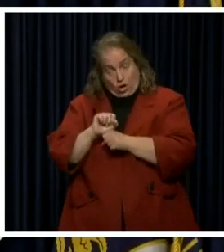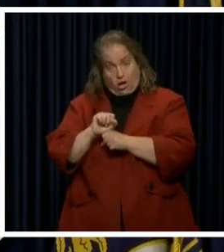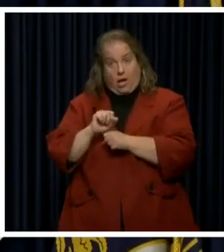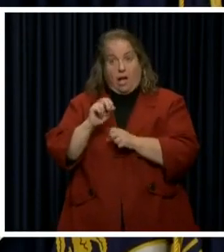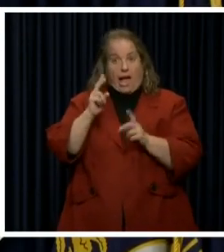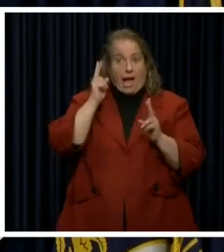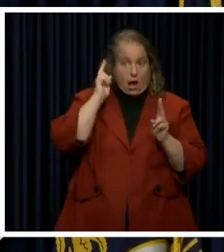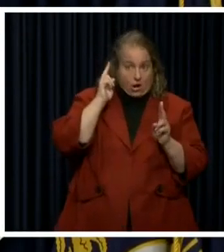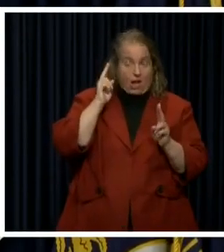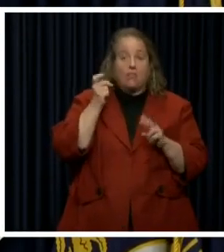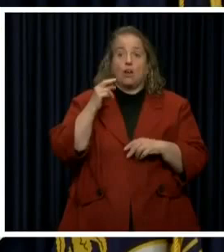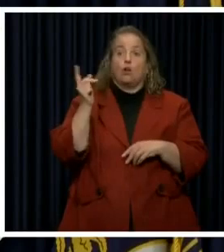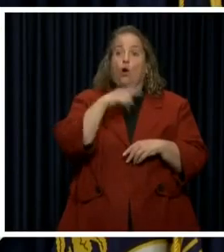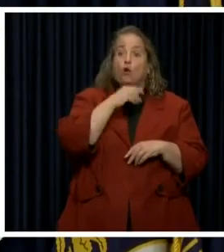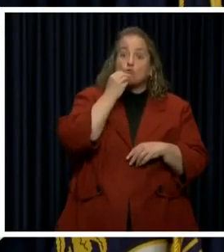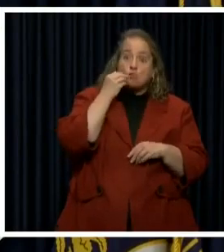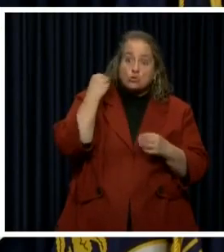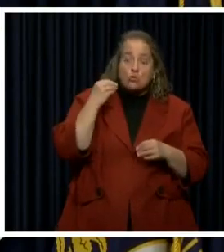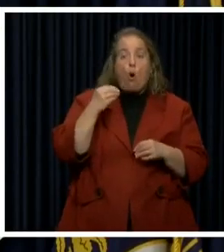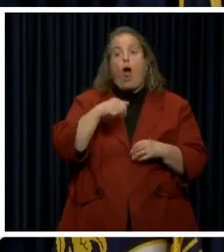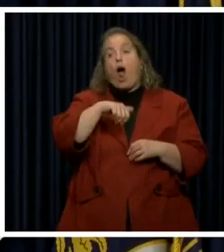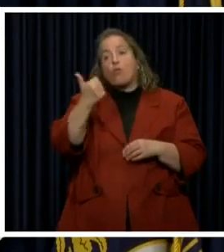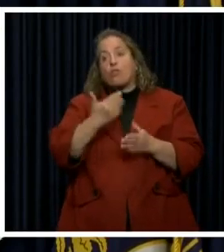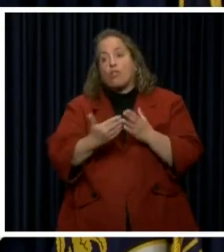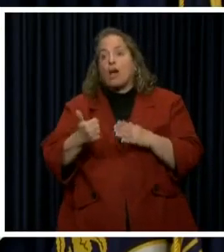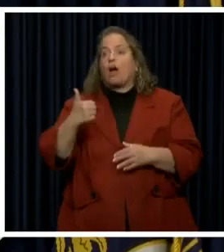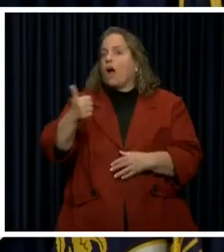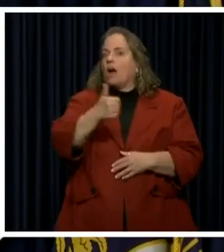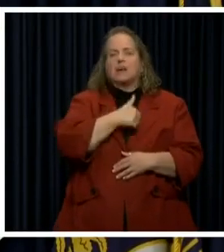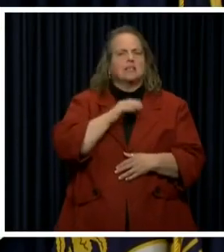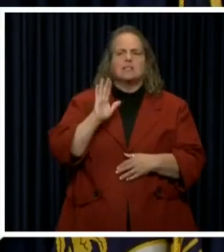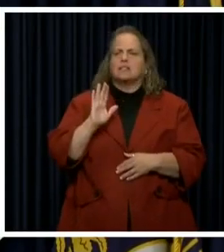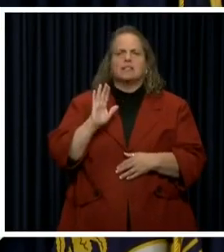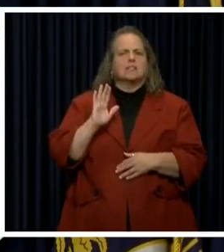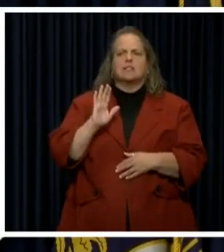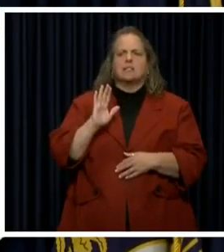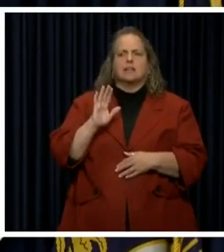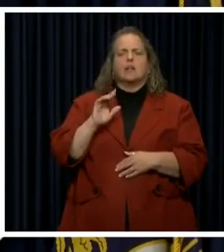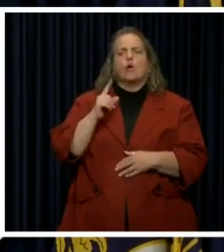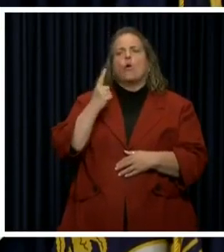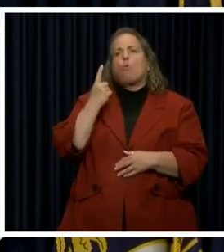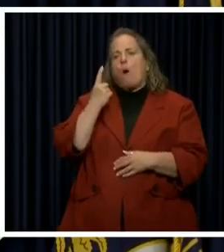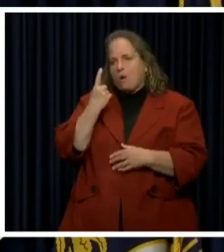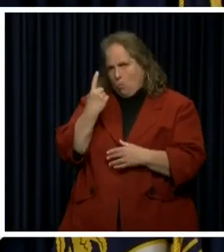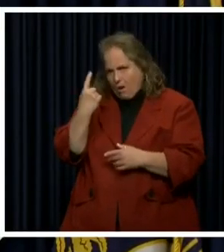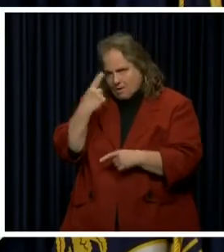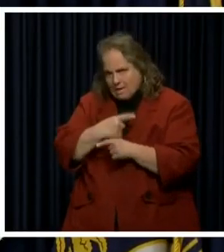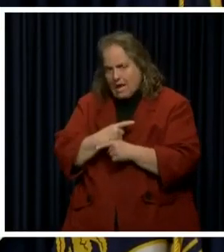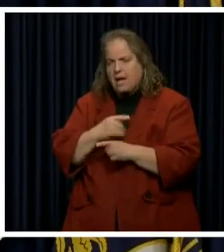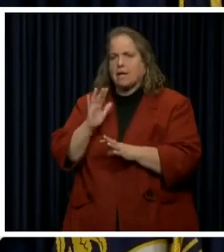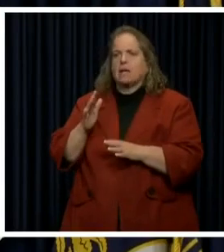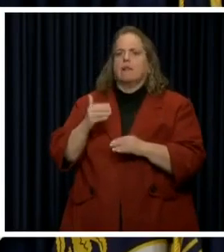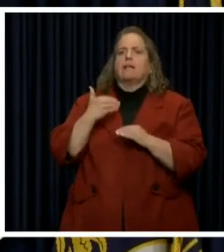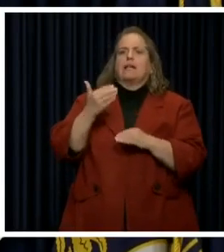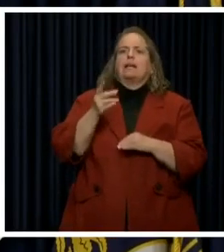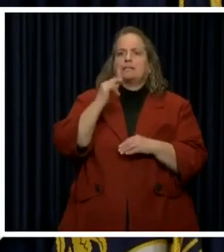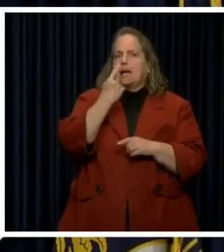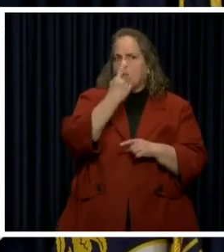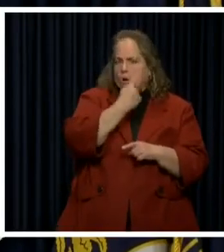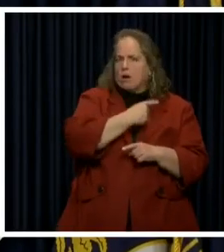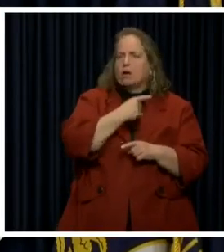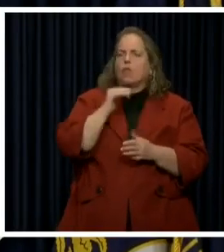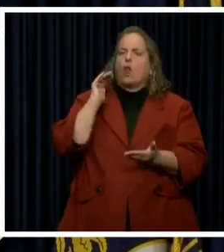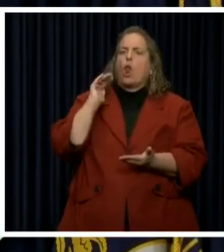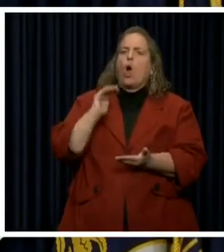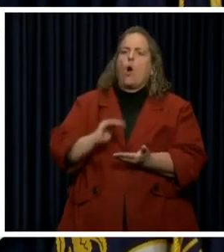another thing, right? So moderation, each day, remembering that the lower you keep them, the safer you are.